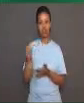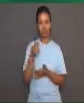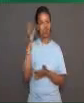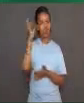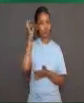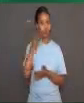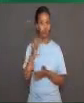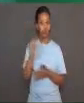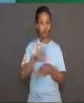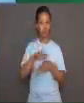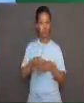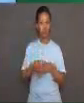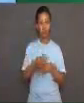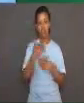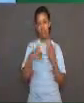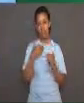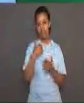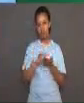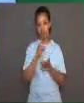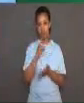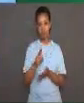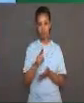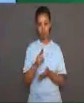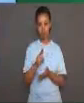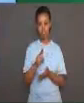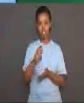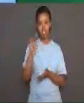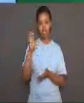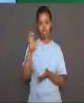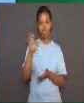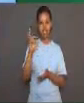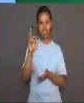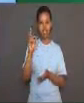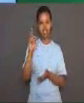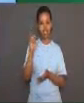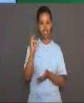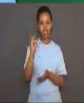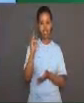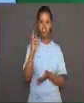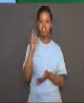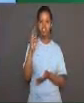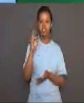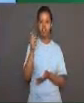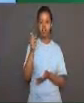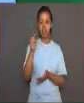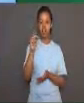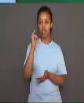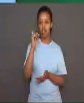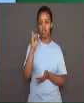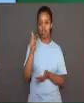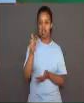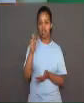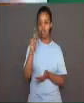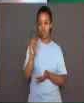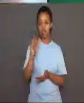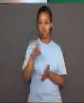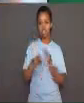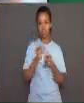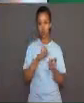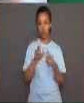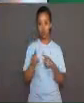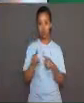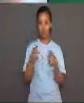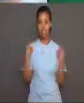color. People from the Mediterranean race originated from countries like